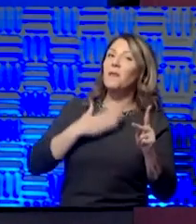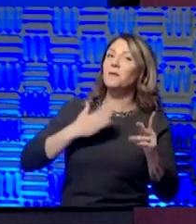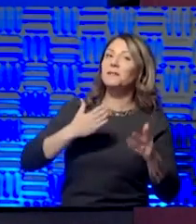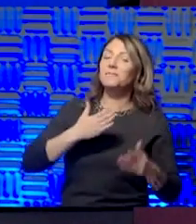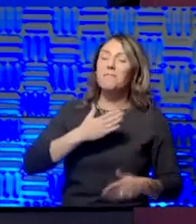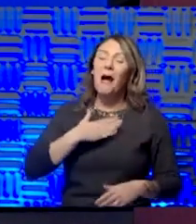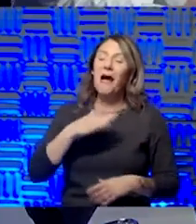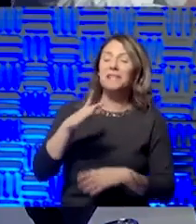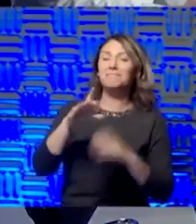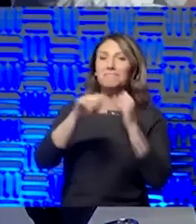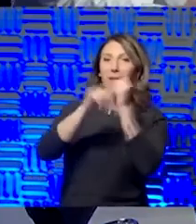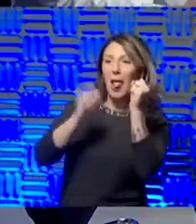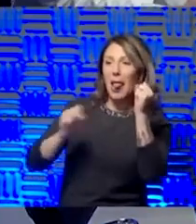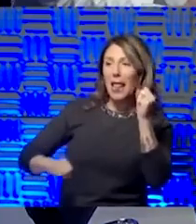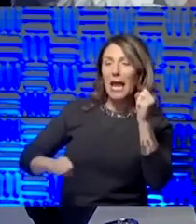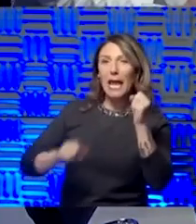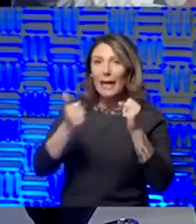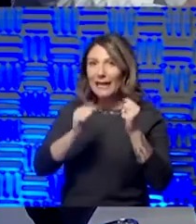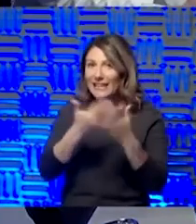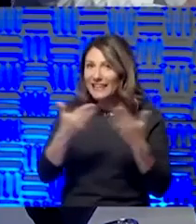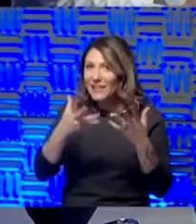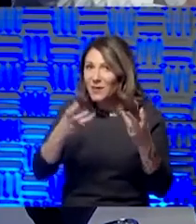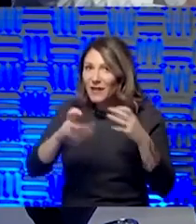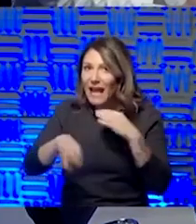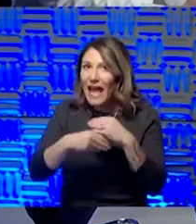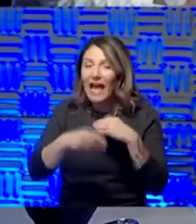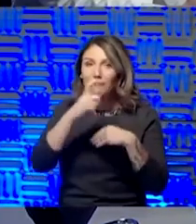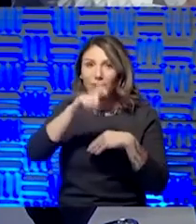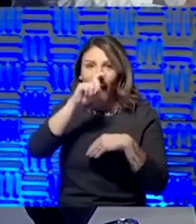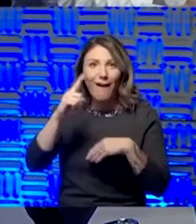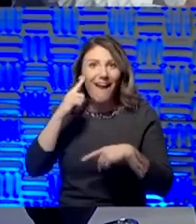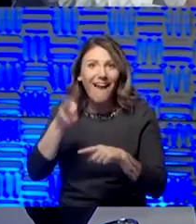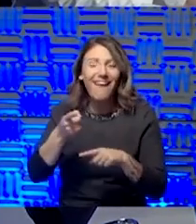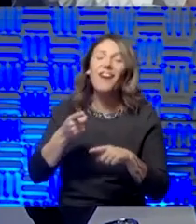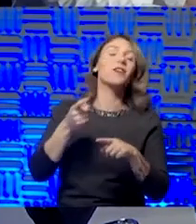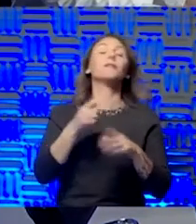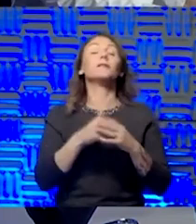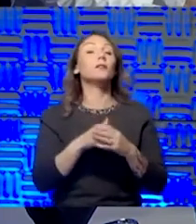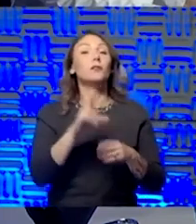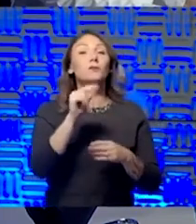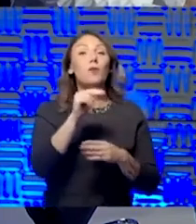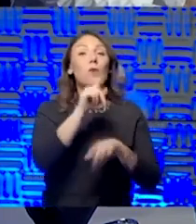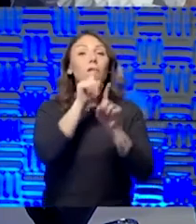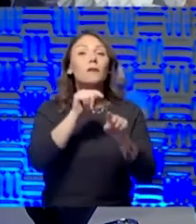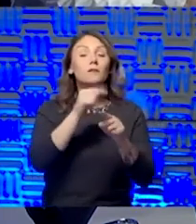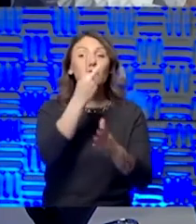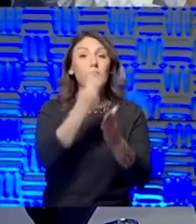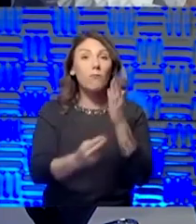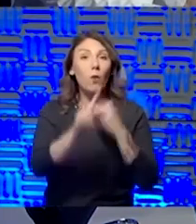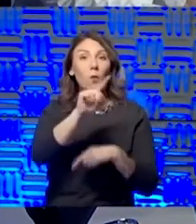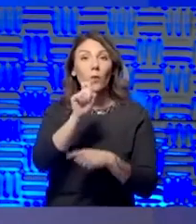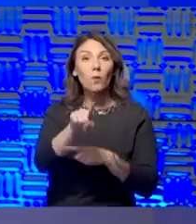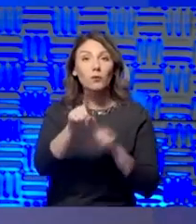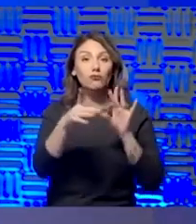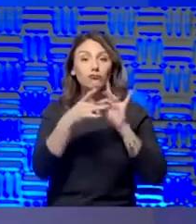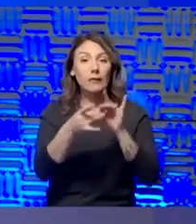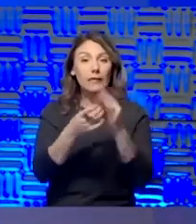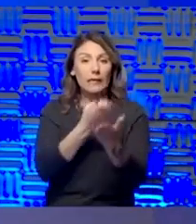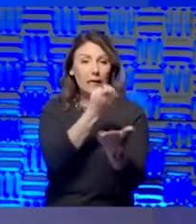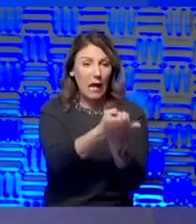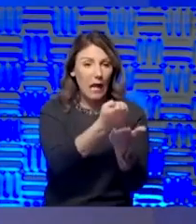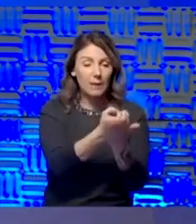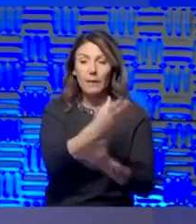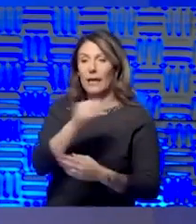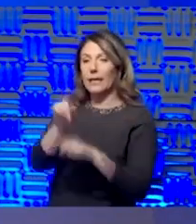thesis statement. Anything you want to add to that, Hawkeye? No, I think the answer to both of your questions about the economy and